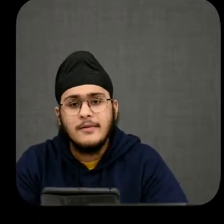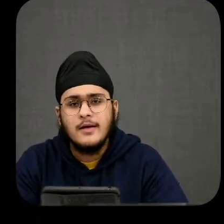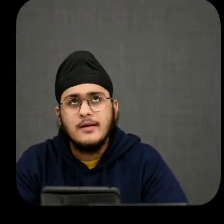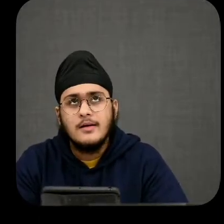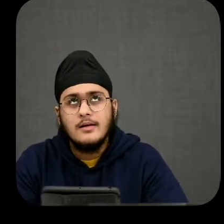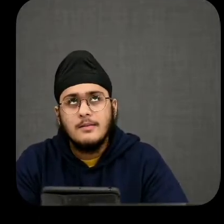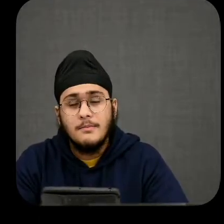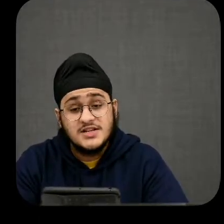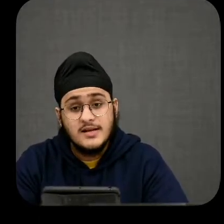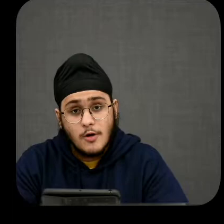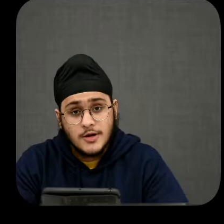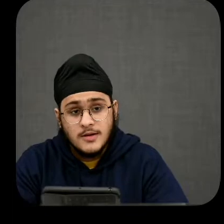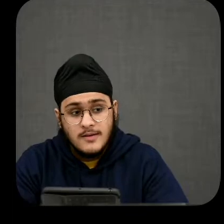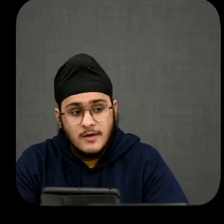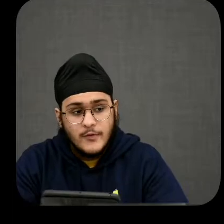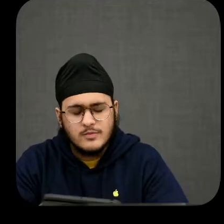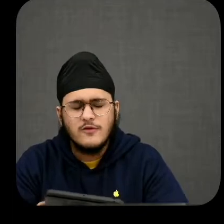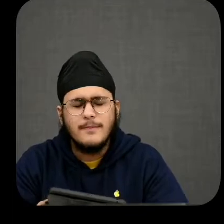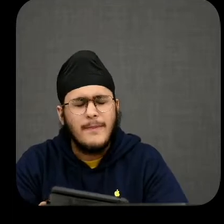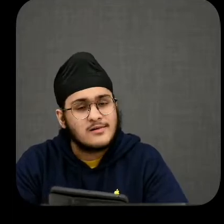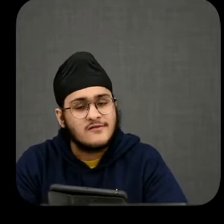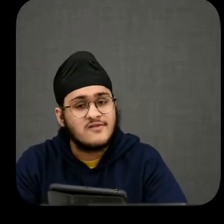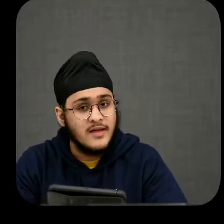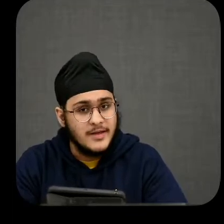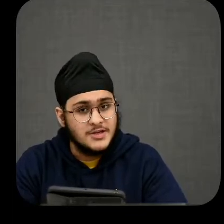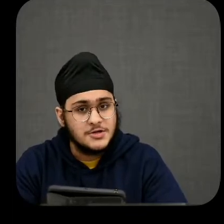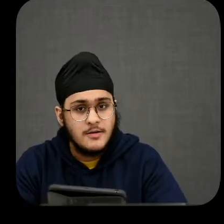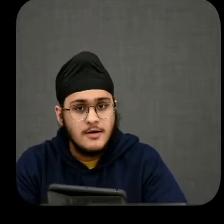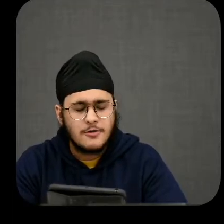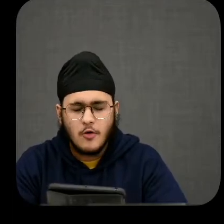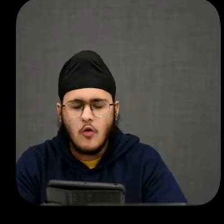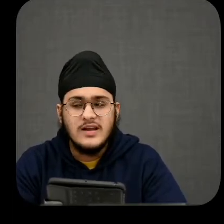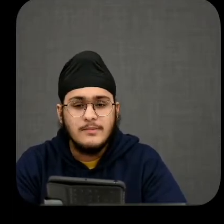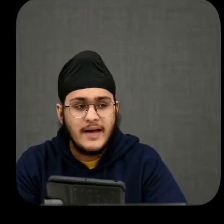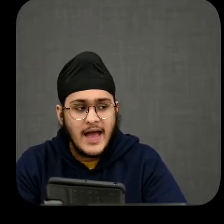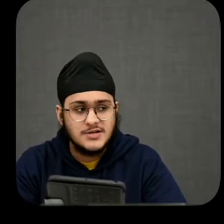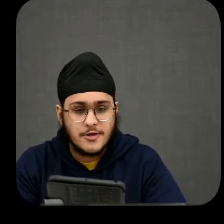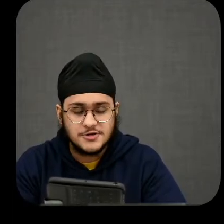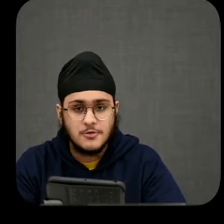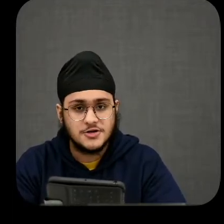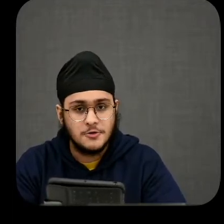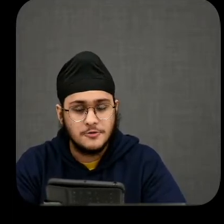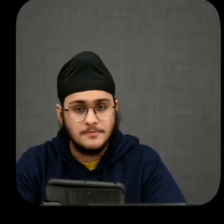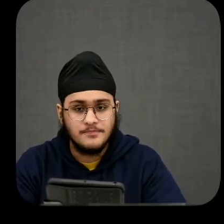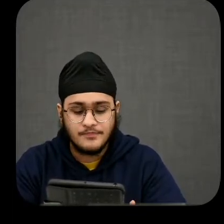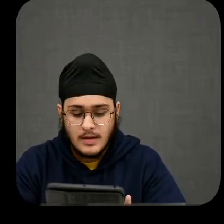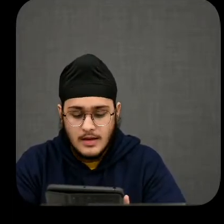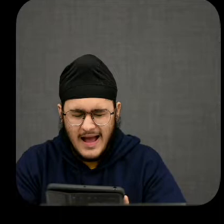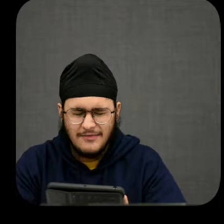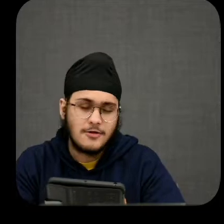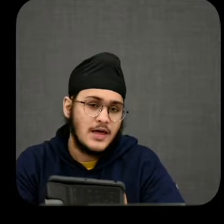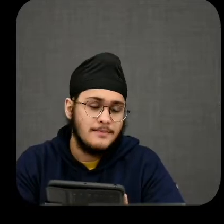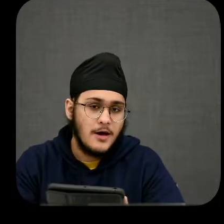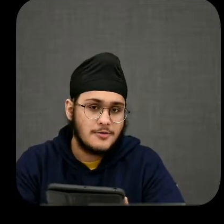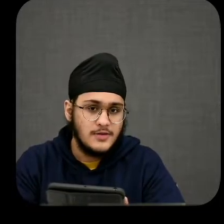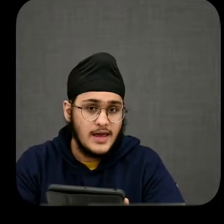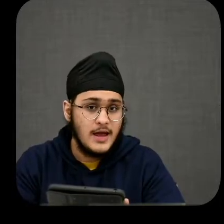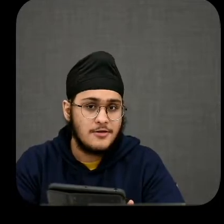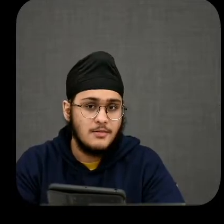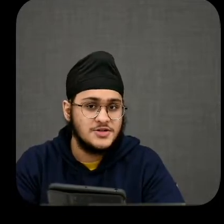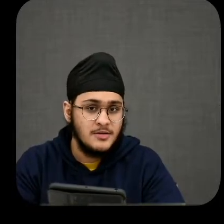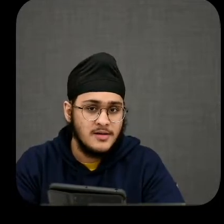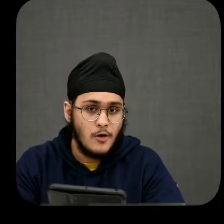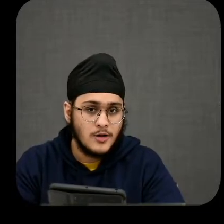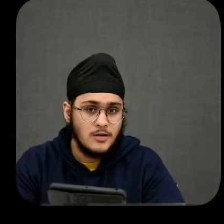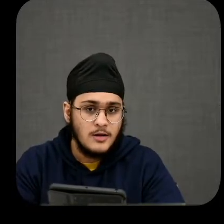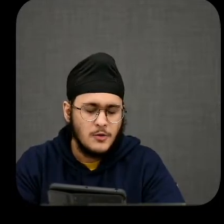deep lab machine learning model, which removed the background from the image. So only my hand gesture was shown. And this was then passed to the ASL